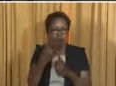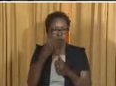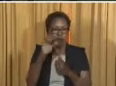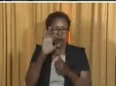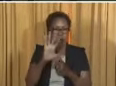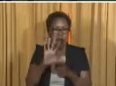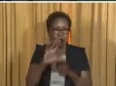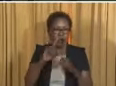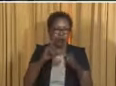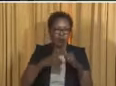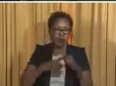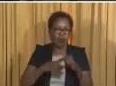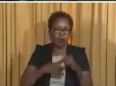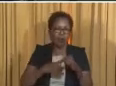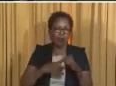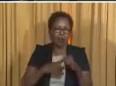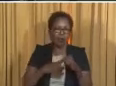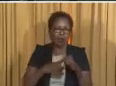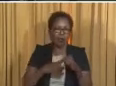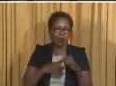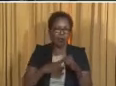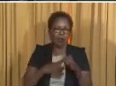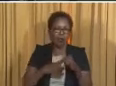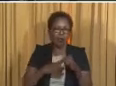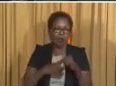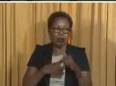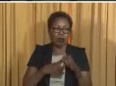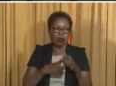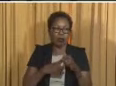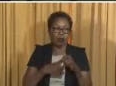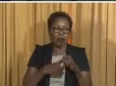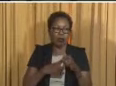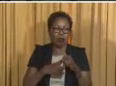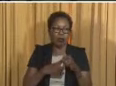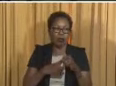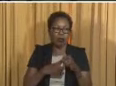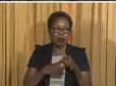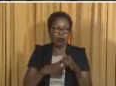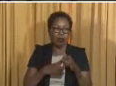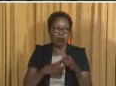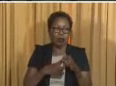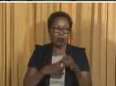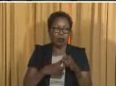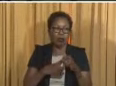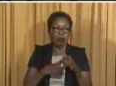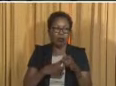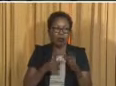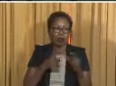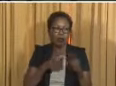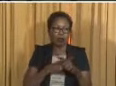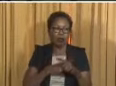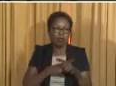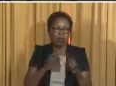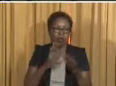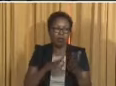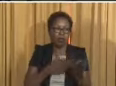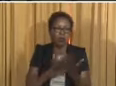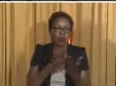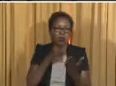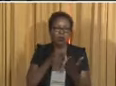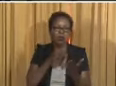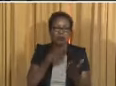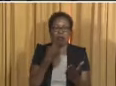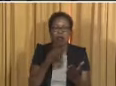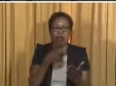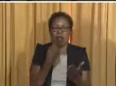5, and 6, but it it purports to do this on its own